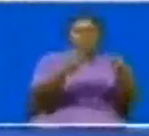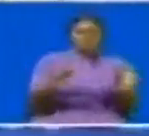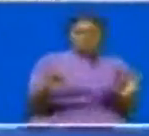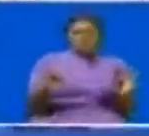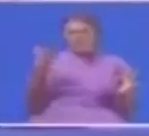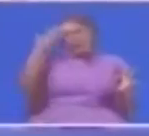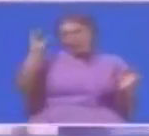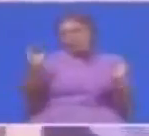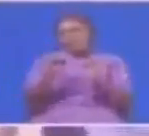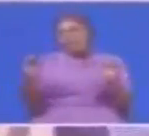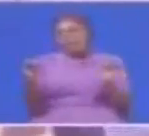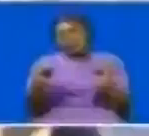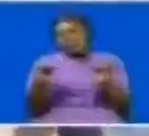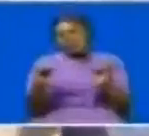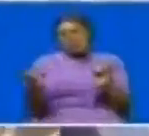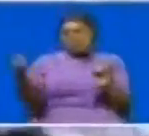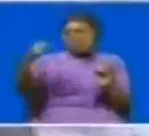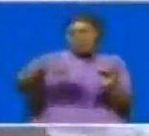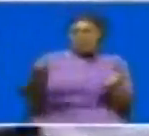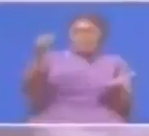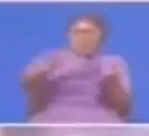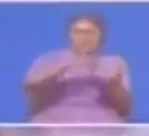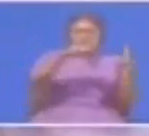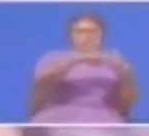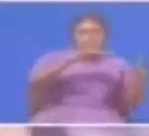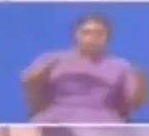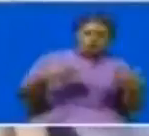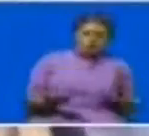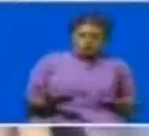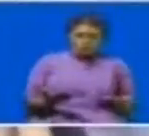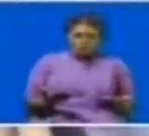Out of this one.